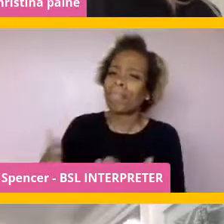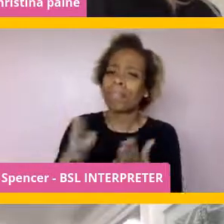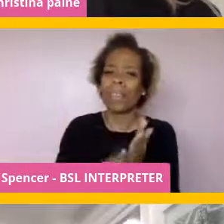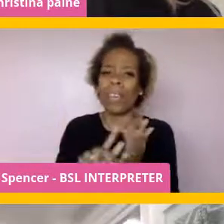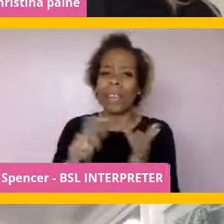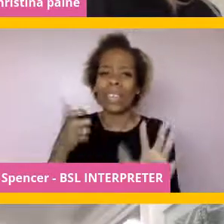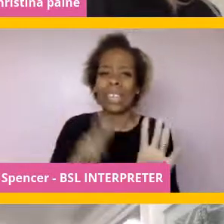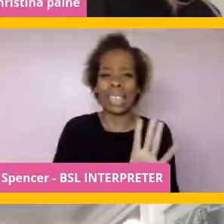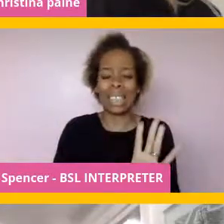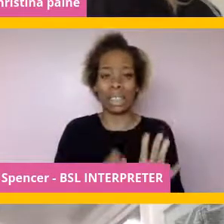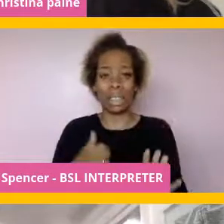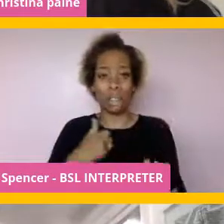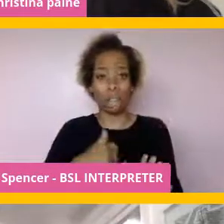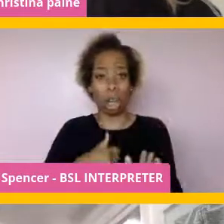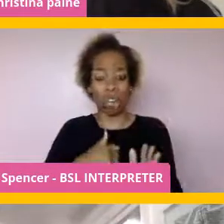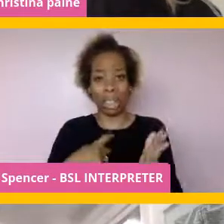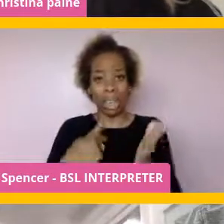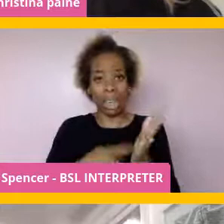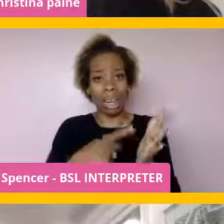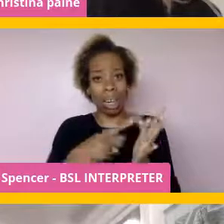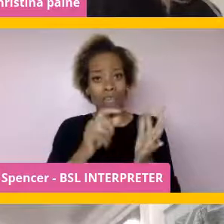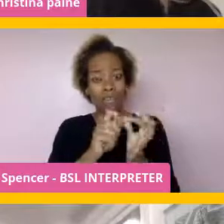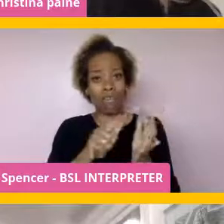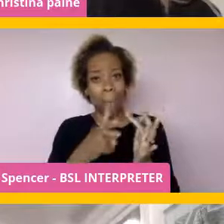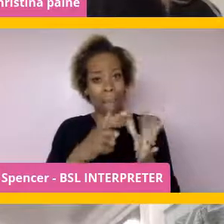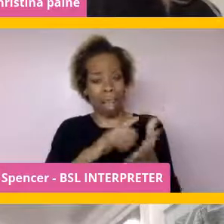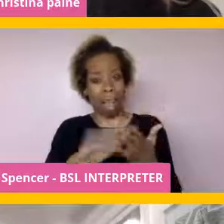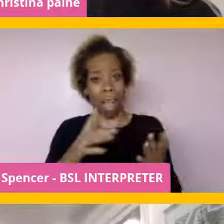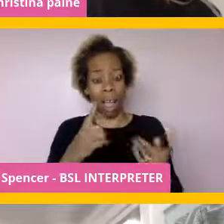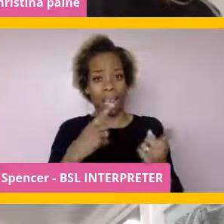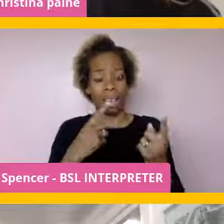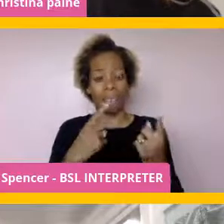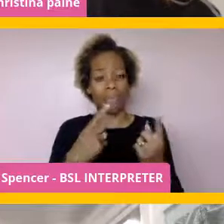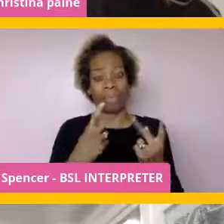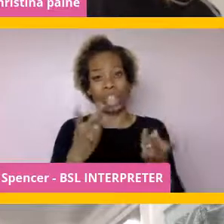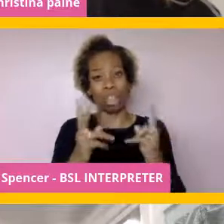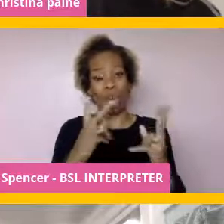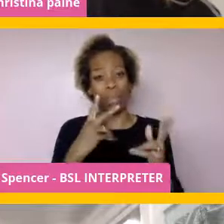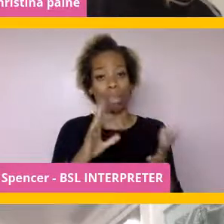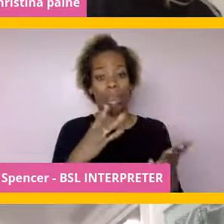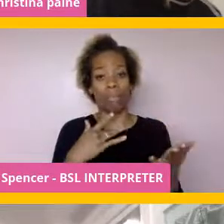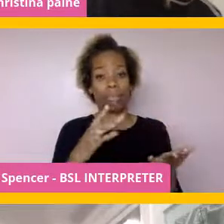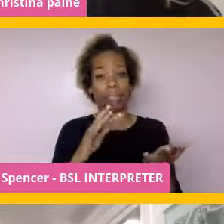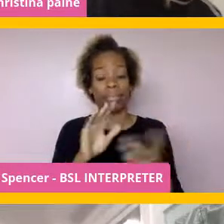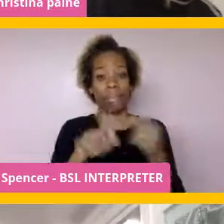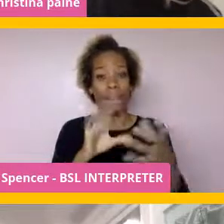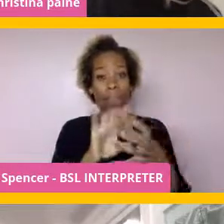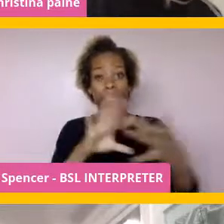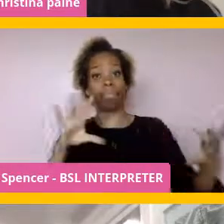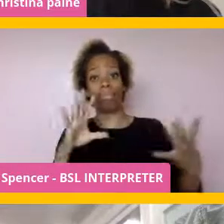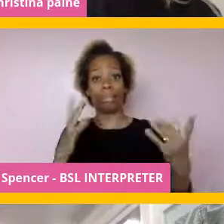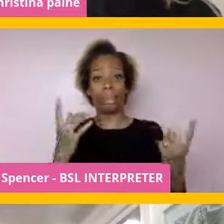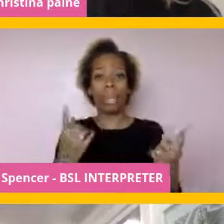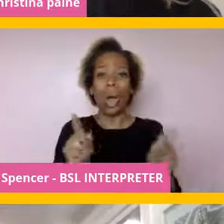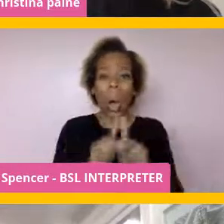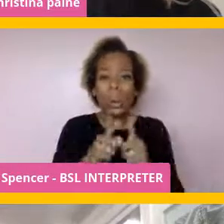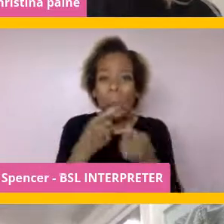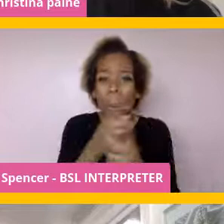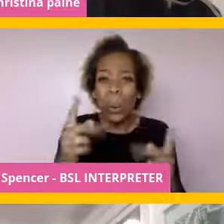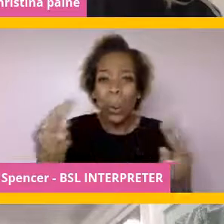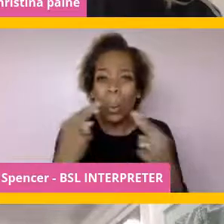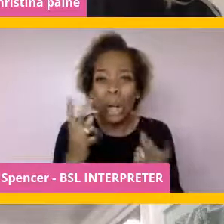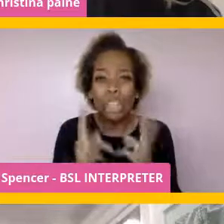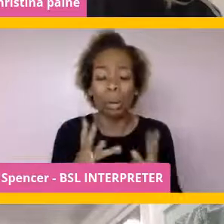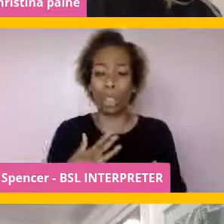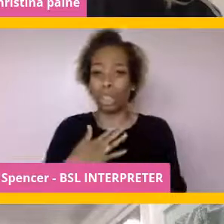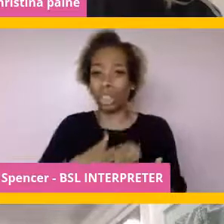Rebecca, our interpreter, who somehow got kicked off the screen, and mostly to any members who are using our interpreting service.